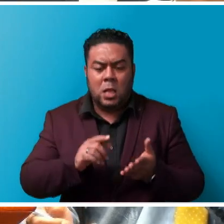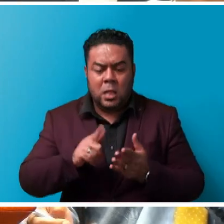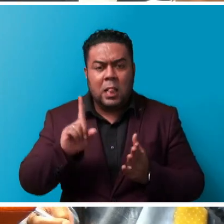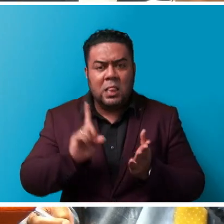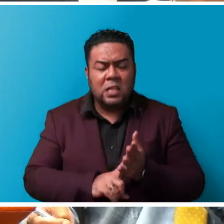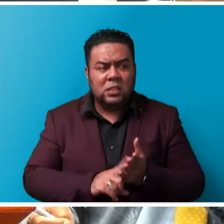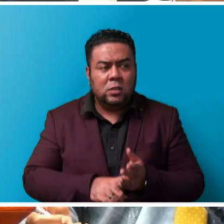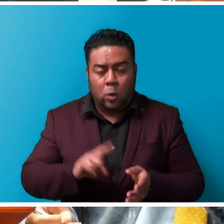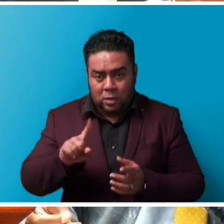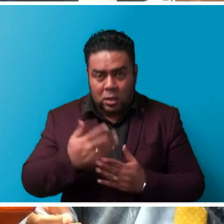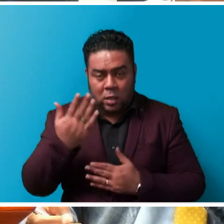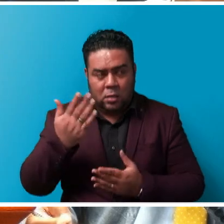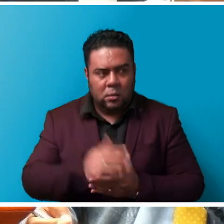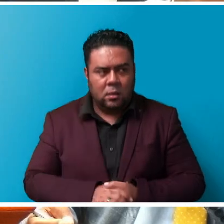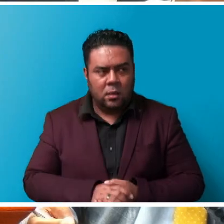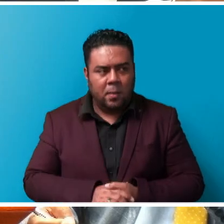is